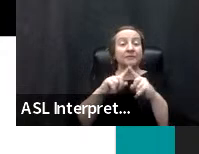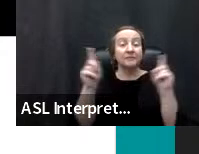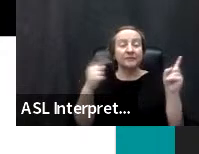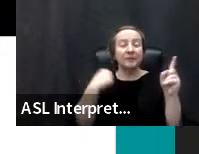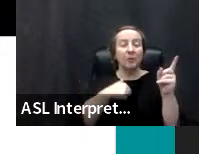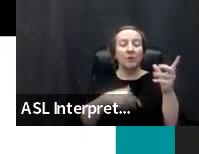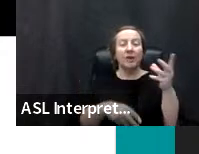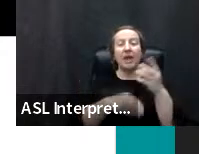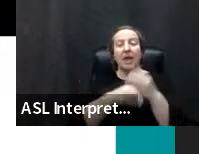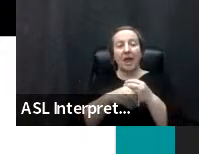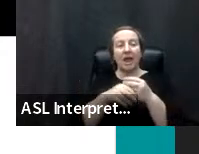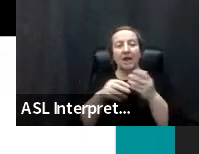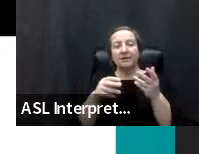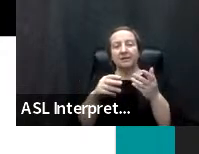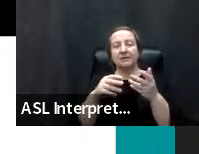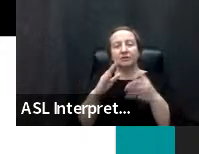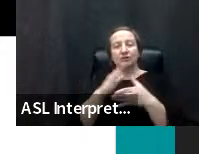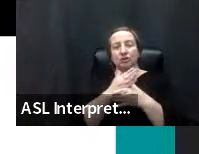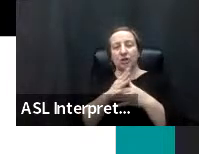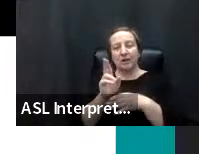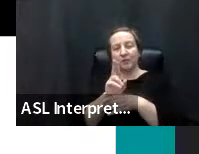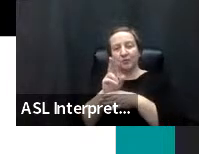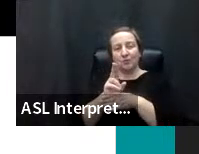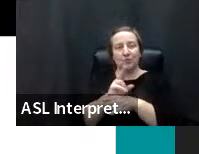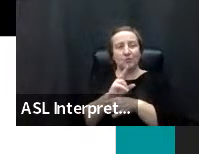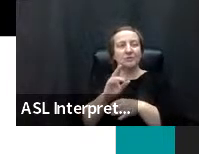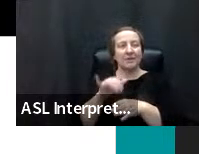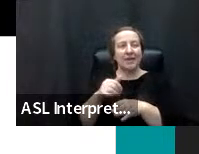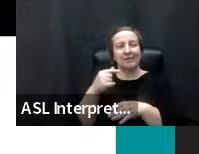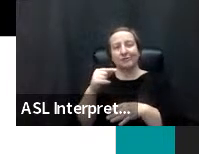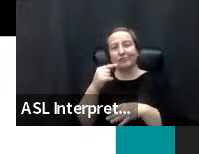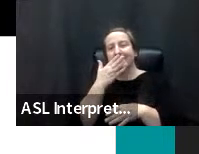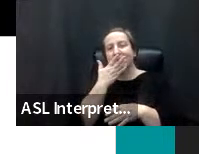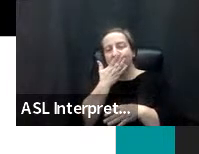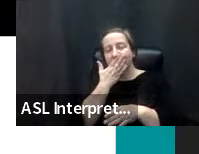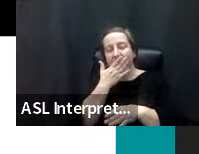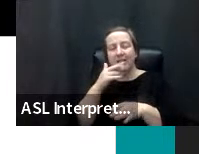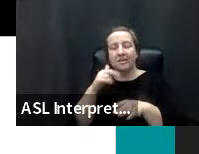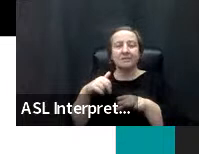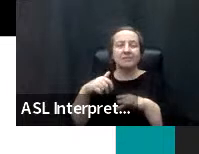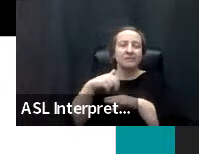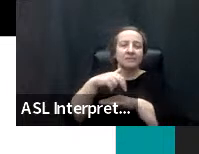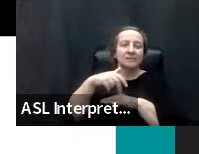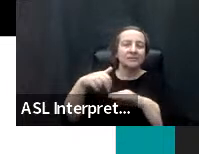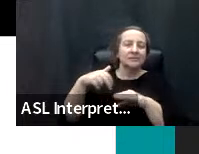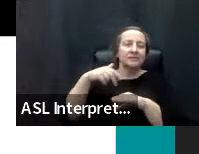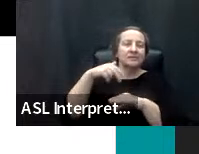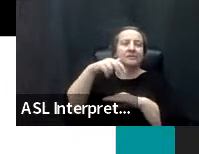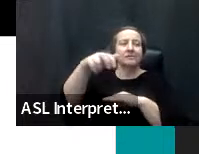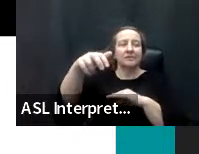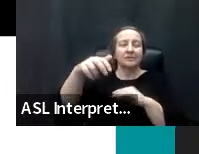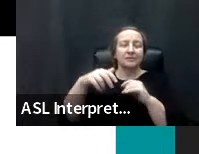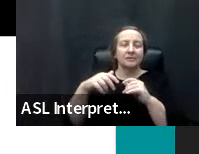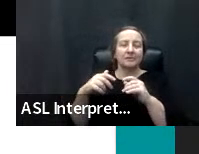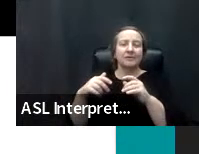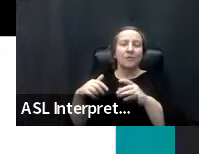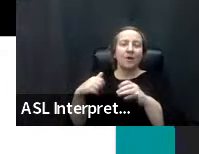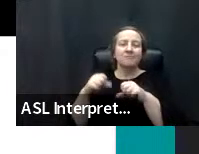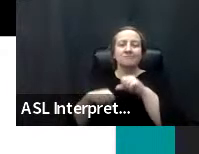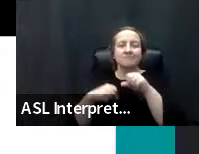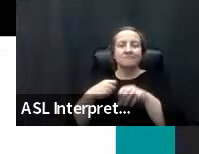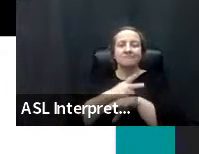the location of the shared use path. It's in a green color, kind of some curlicues on each side